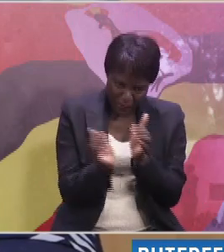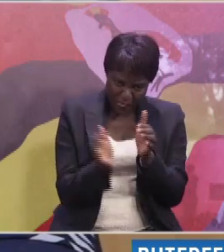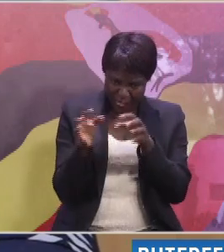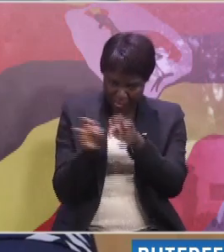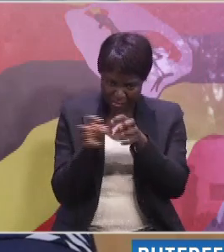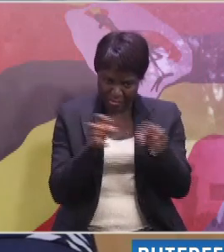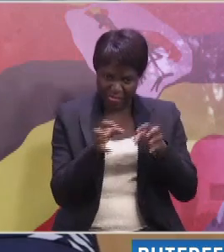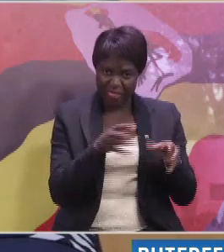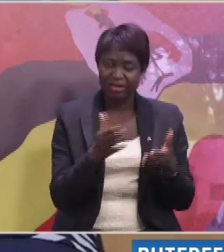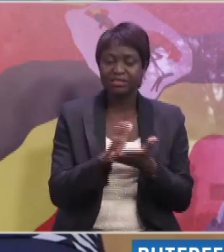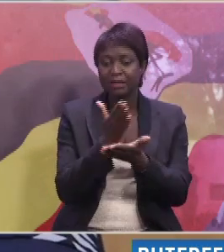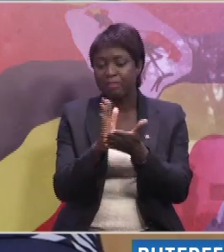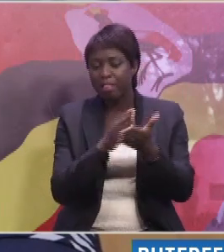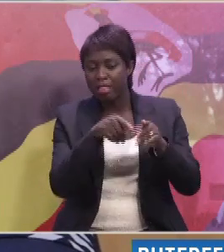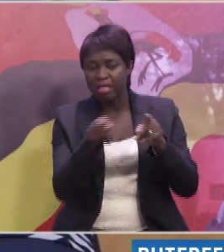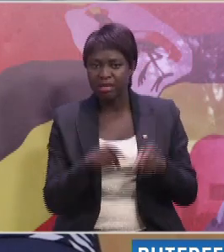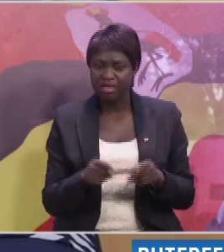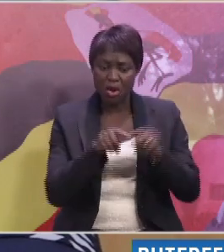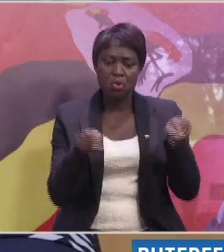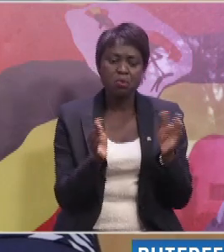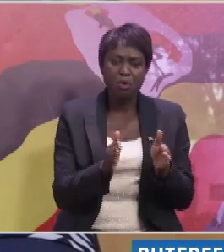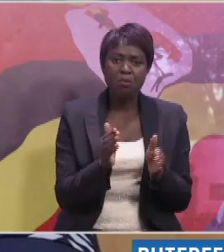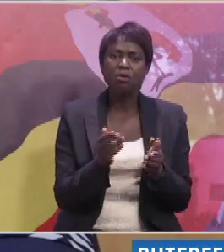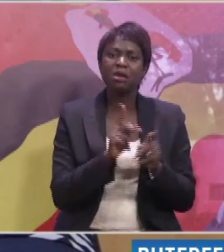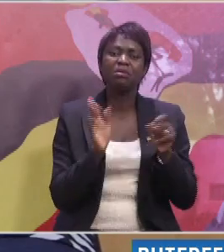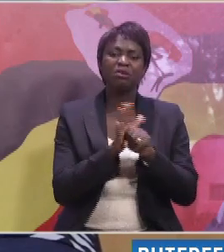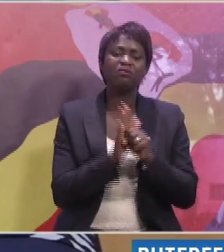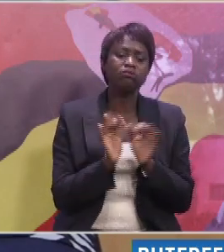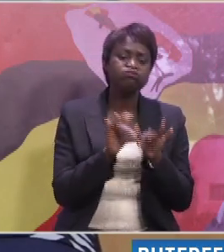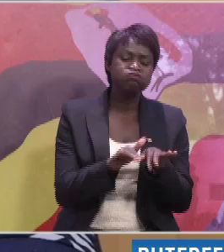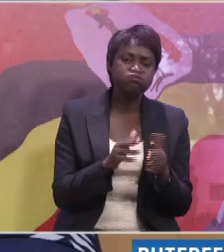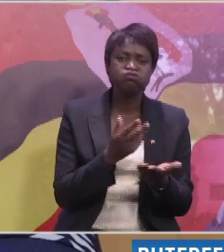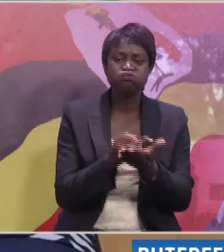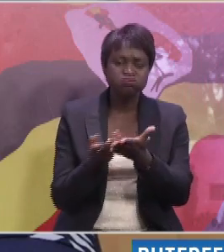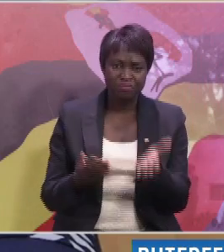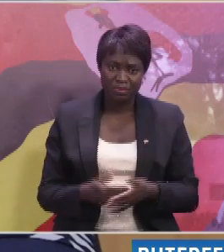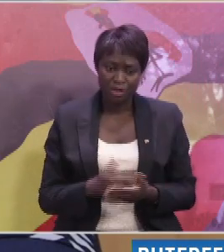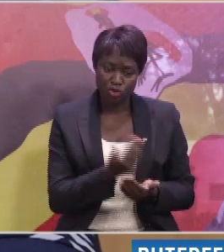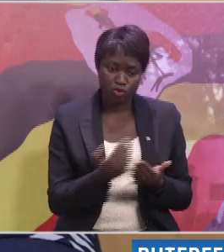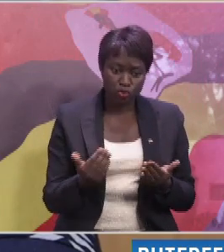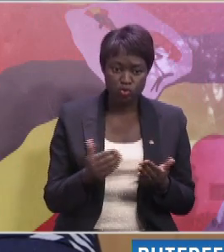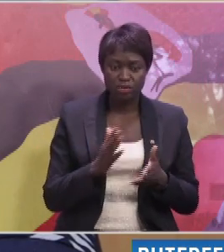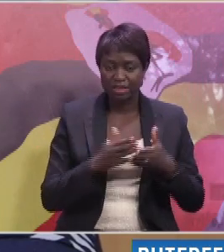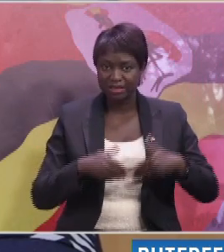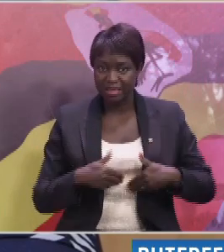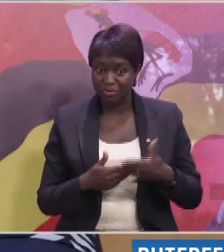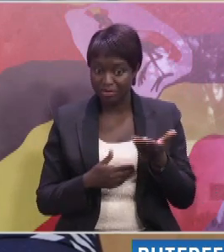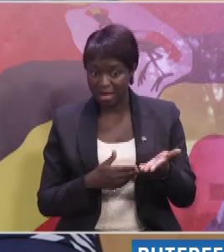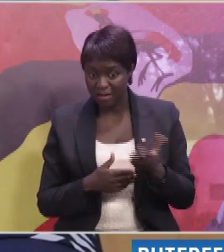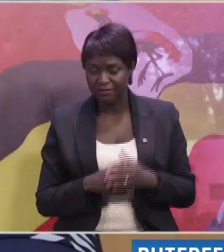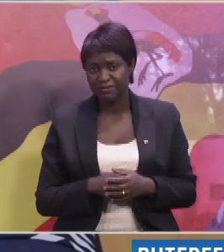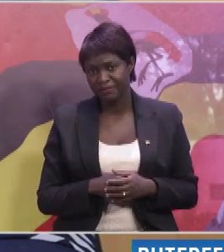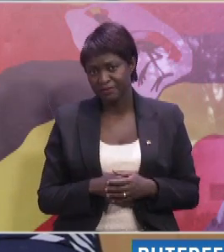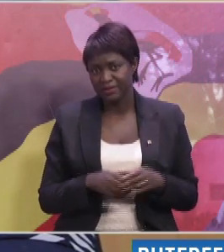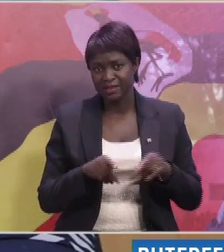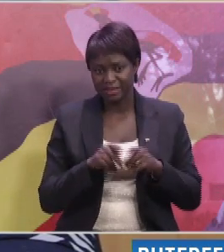where they share rooms with the children. And you find that the children who have grown up, if they sleep in the same